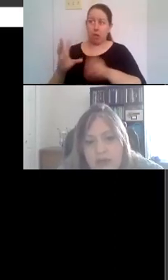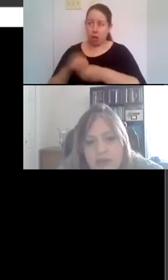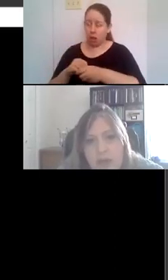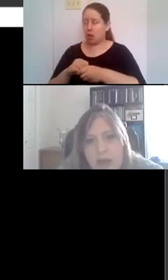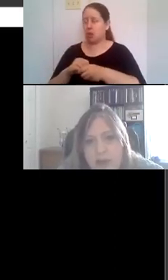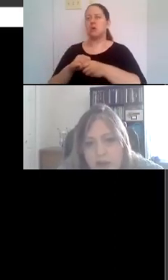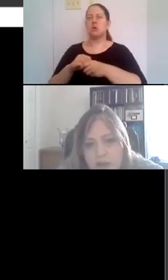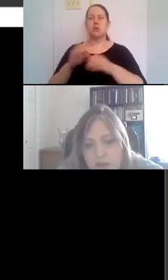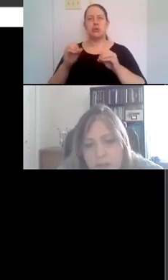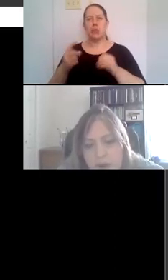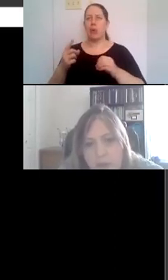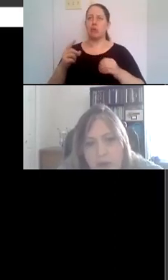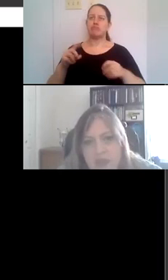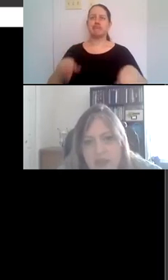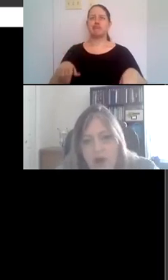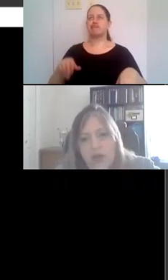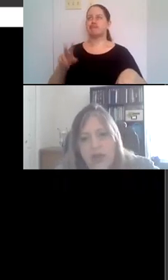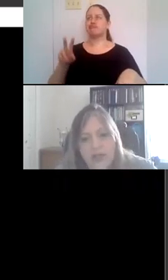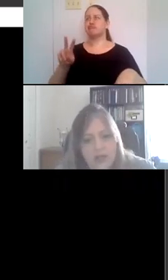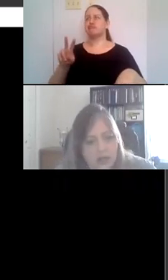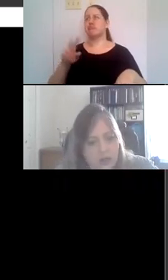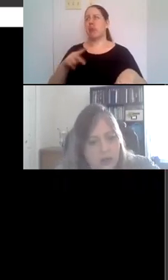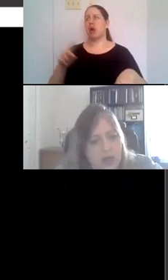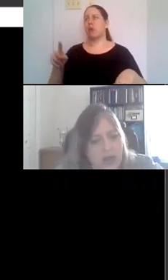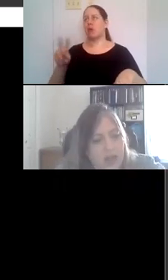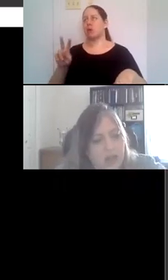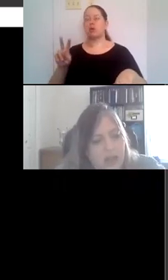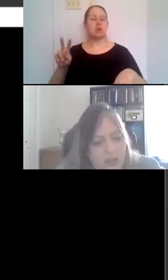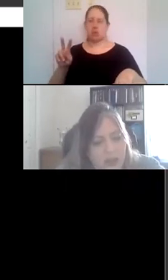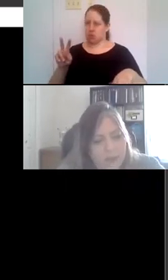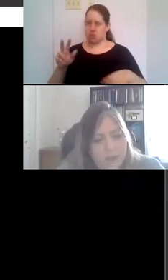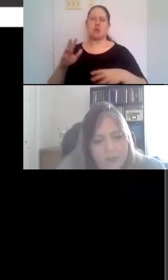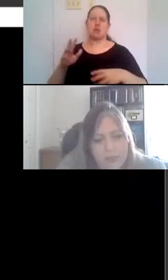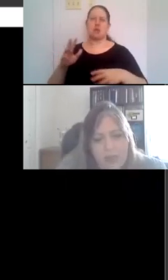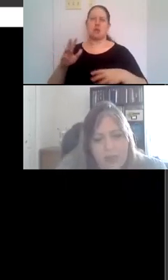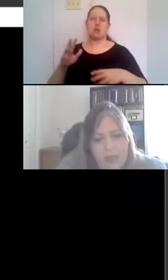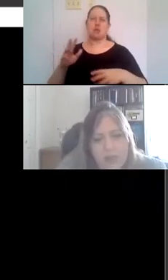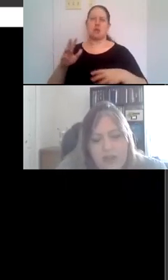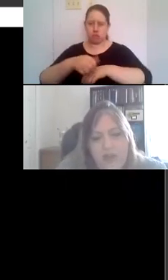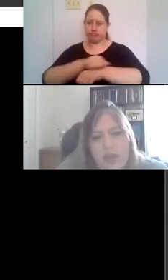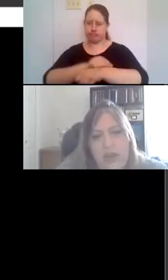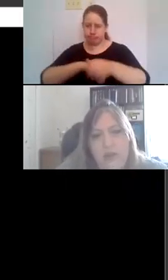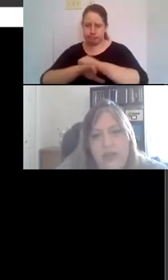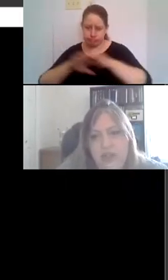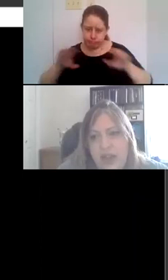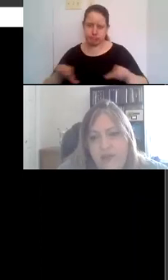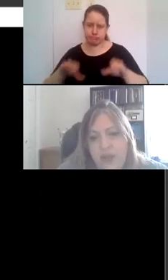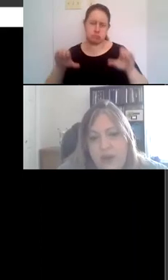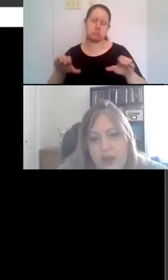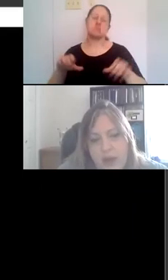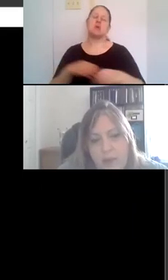Nobody sits around and looks through PowerPoint. It's all hands on. So they did great. We still